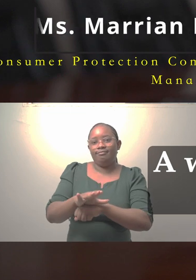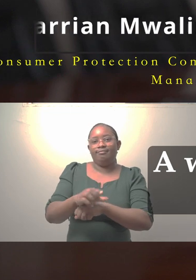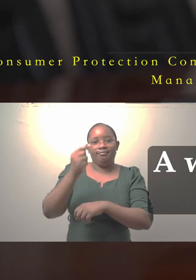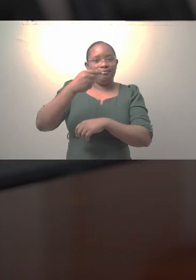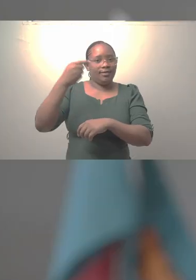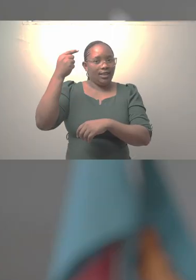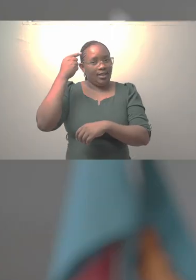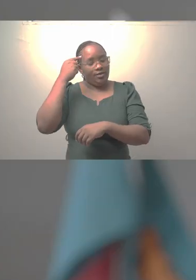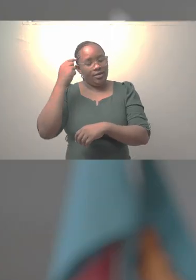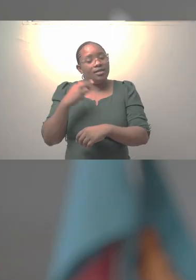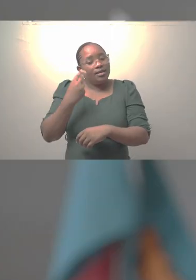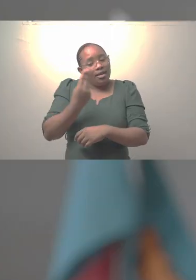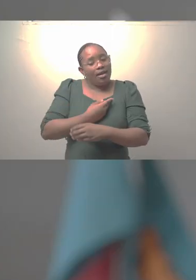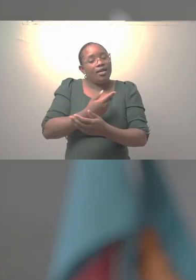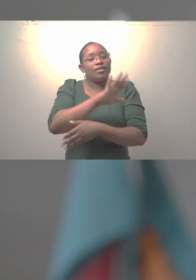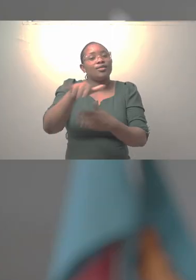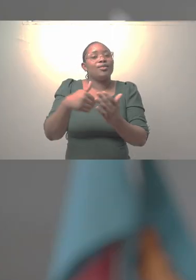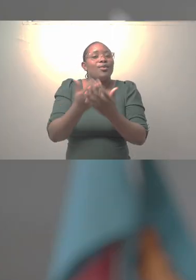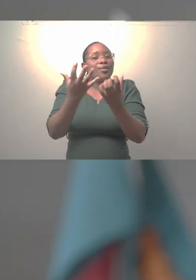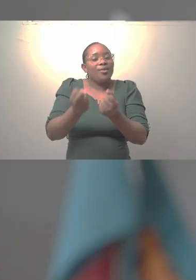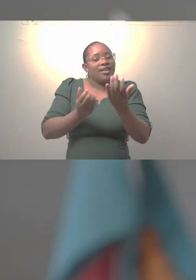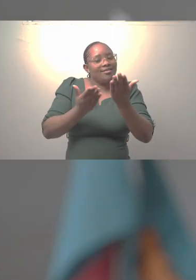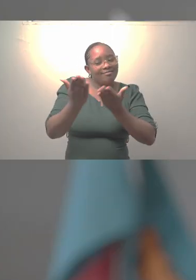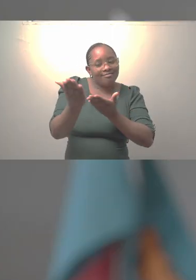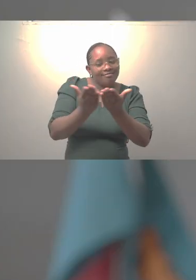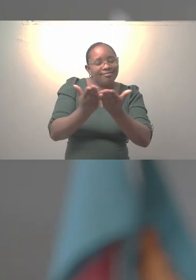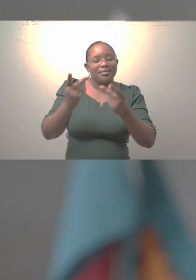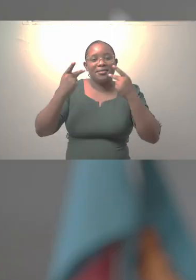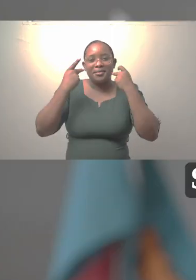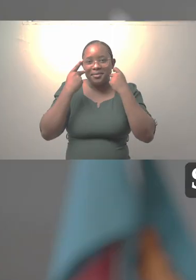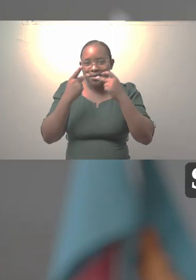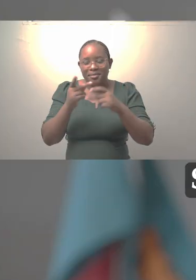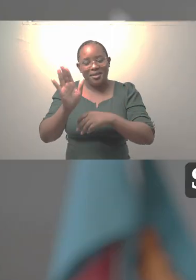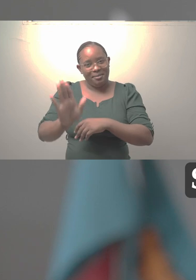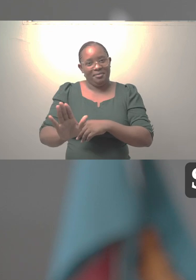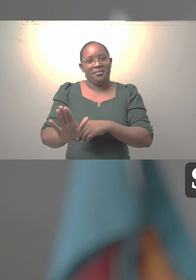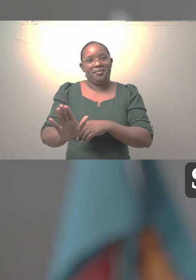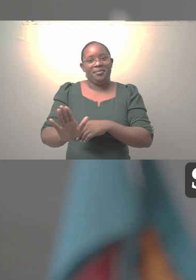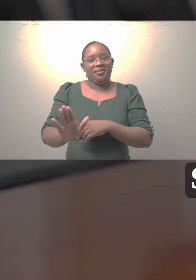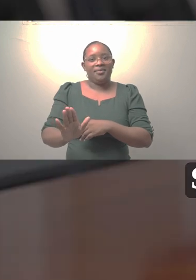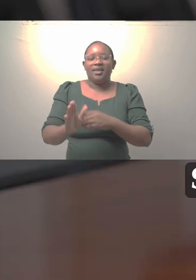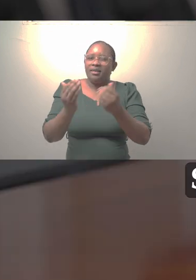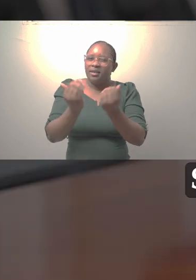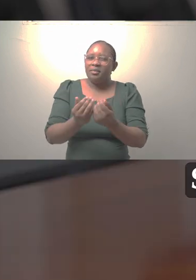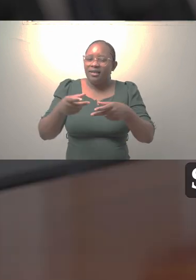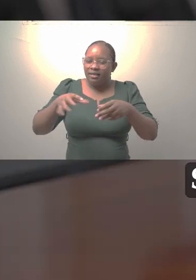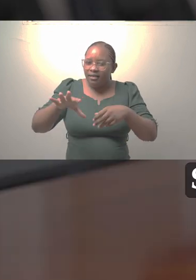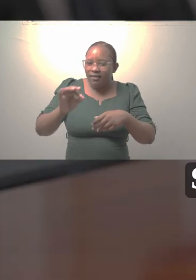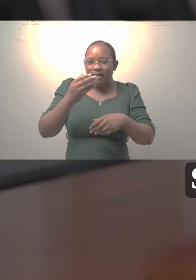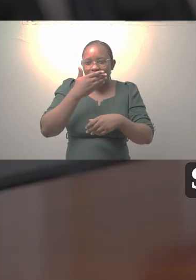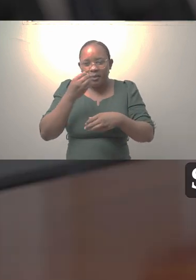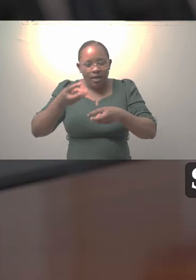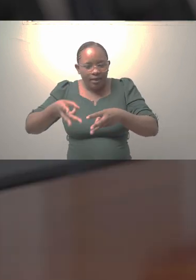government institutions. We're all here to serve and to serve the general public. So can we find